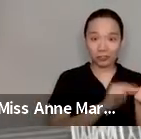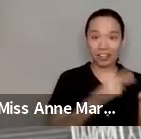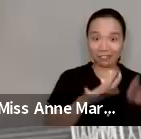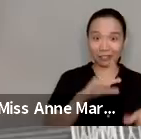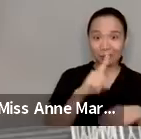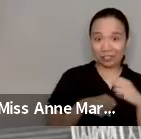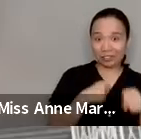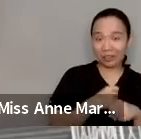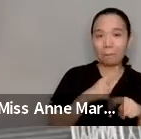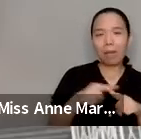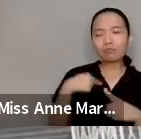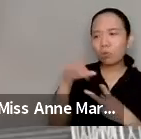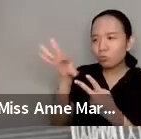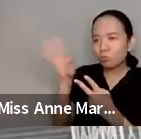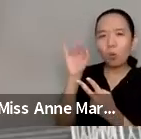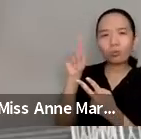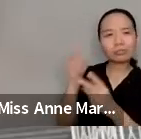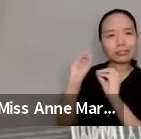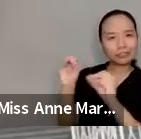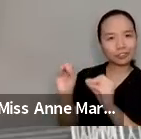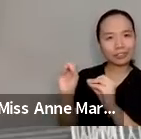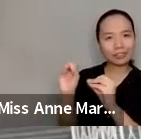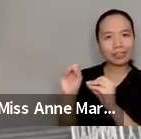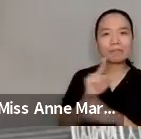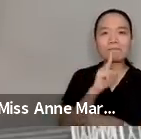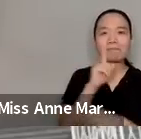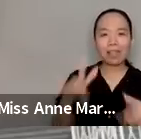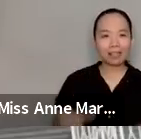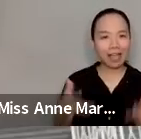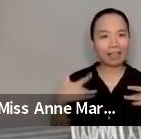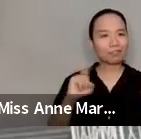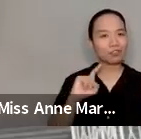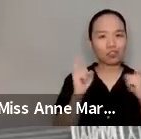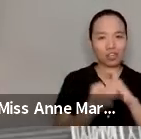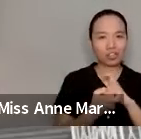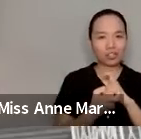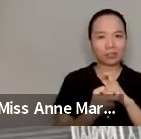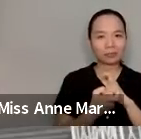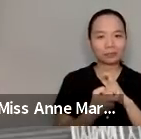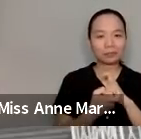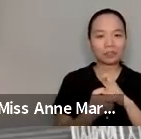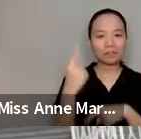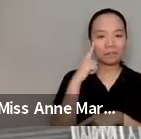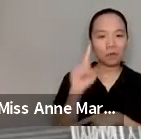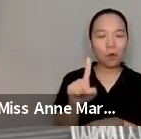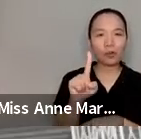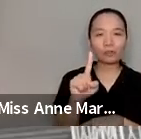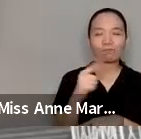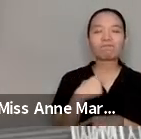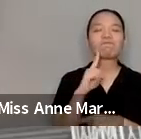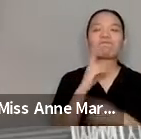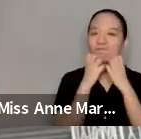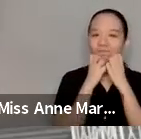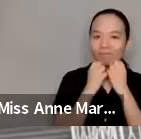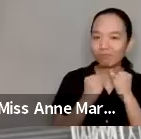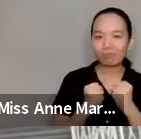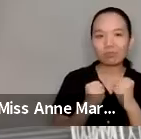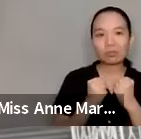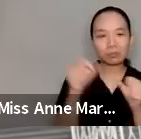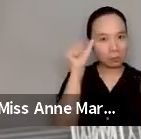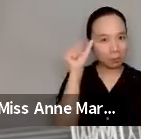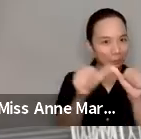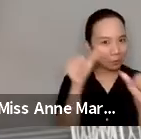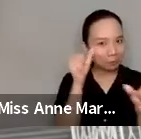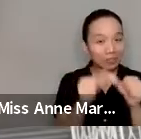I chose teaching. It was a life-changing decision I will forever cherish.